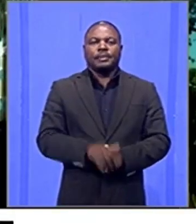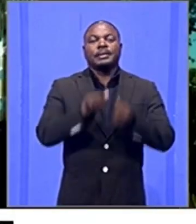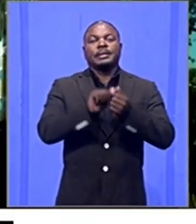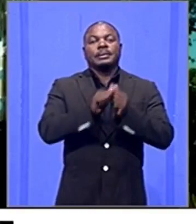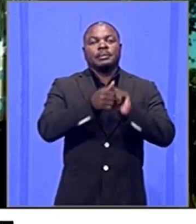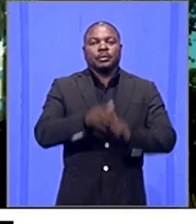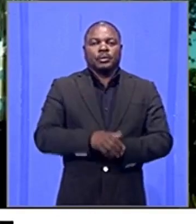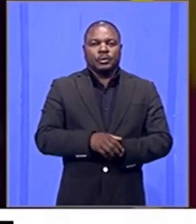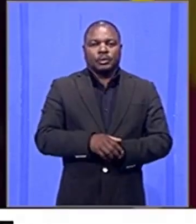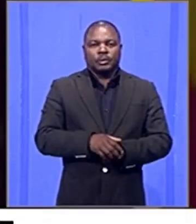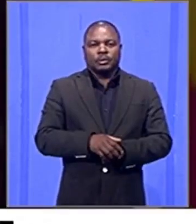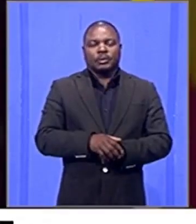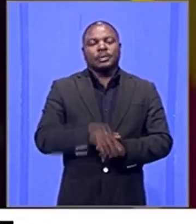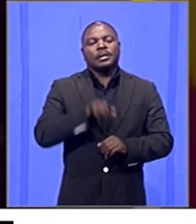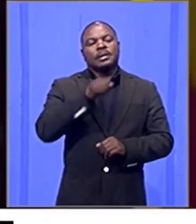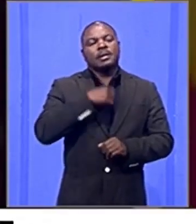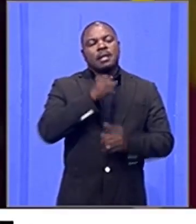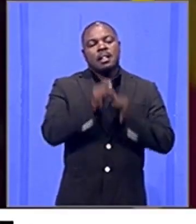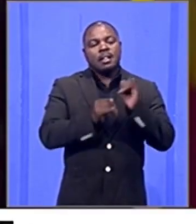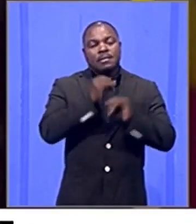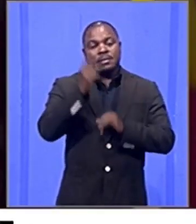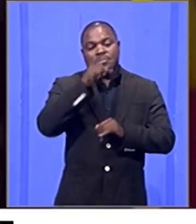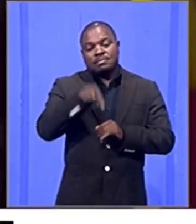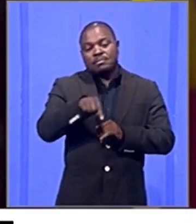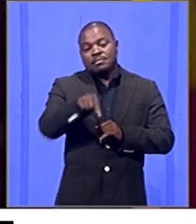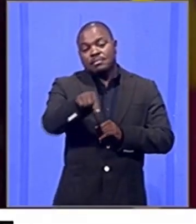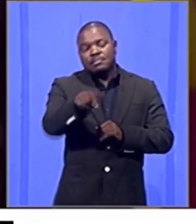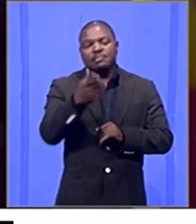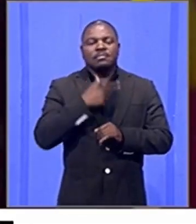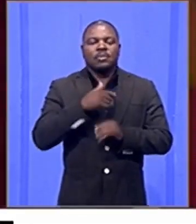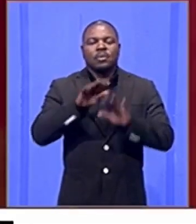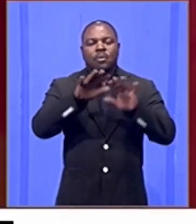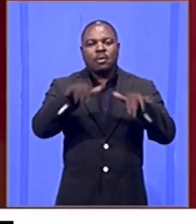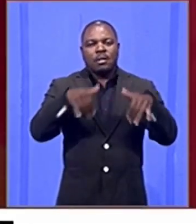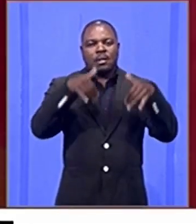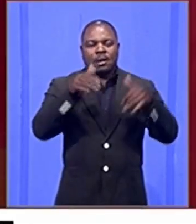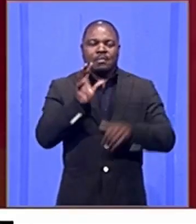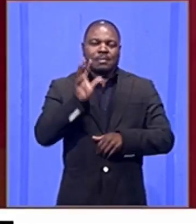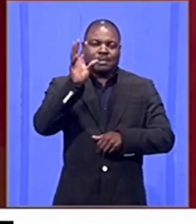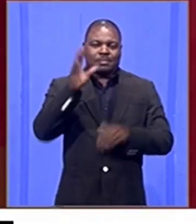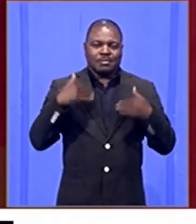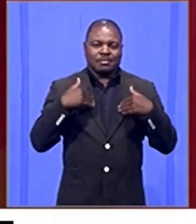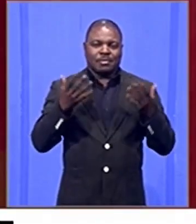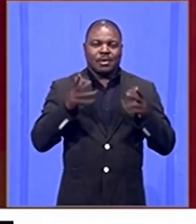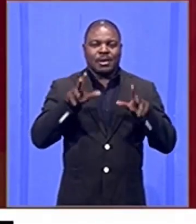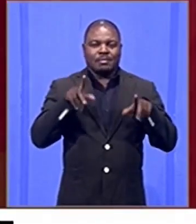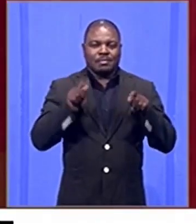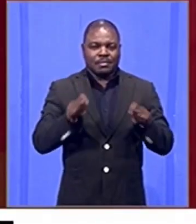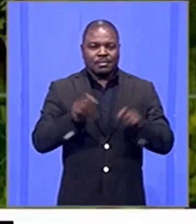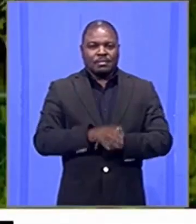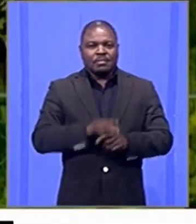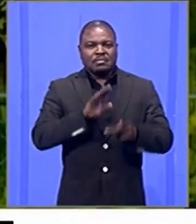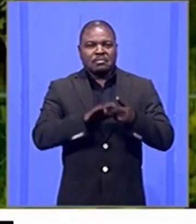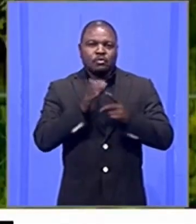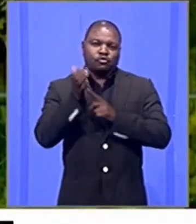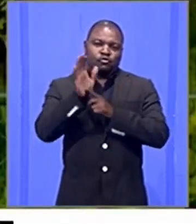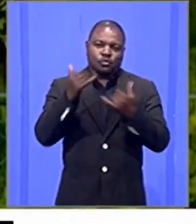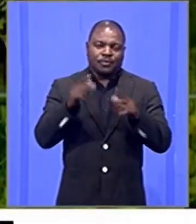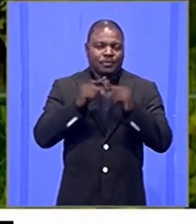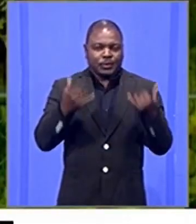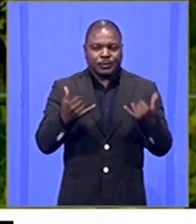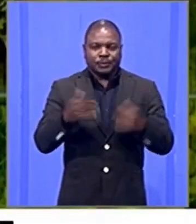Dipapading ke matsatsi a 11 fela pele ho mohope wa lefatshe wa netball o qala Cape Town jwalo ka ha dipontsho di ne di phethelwa ka